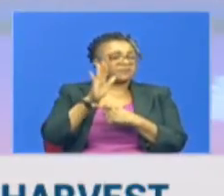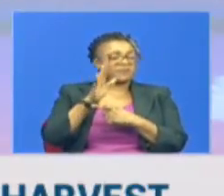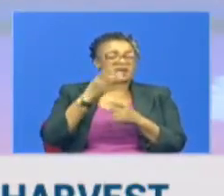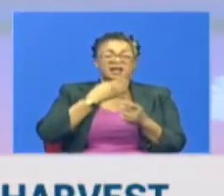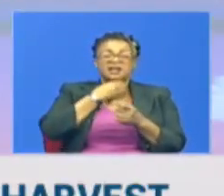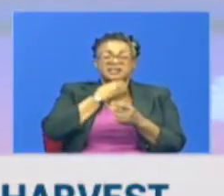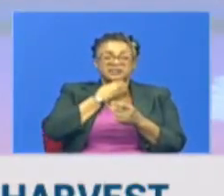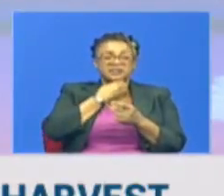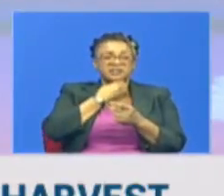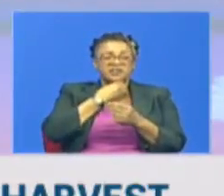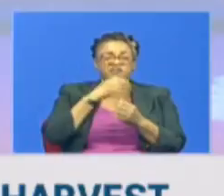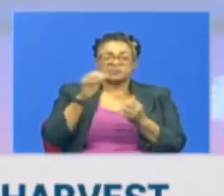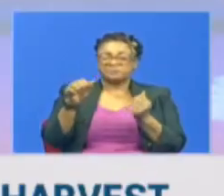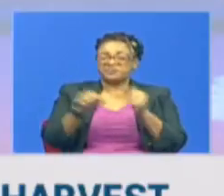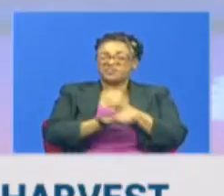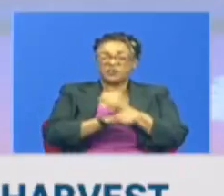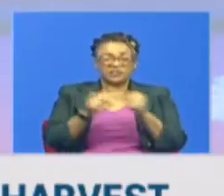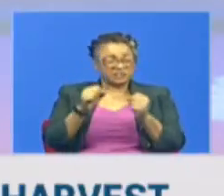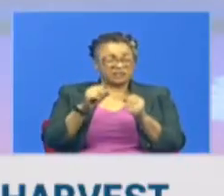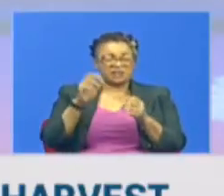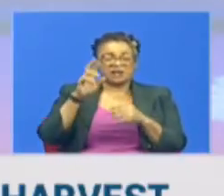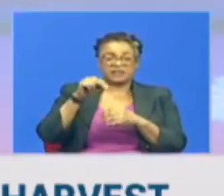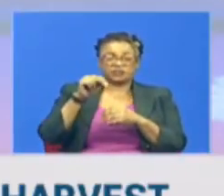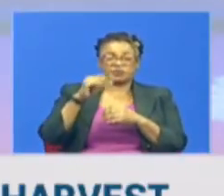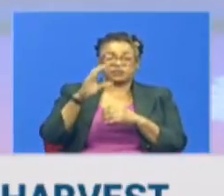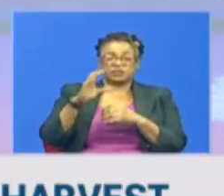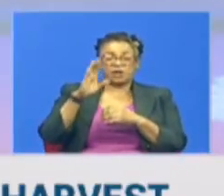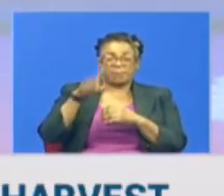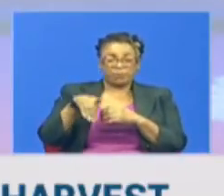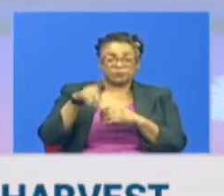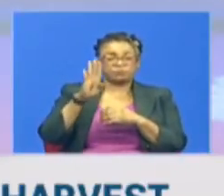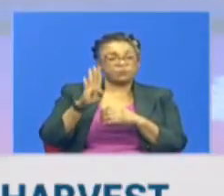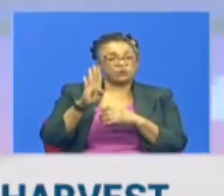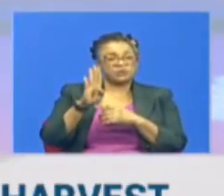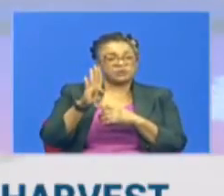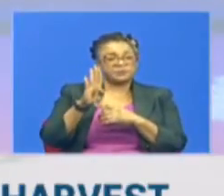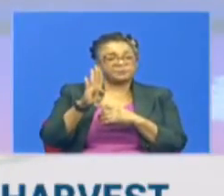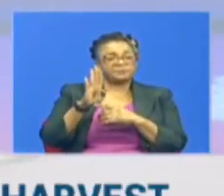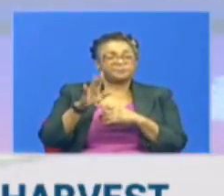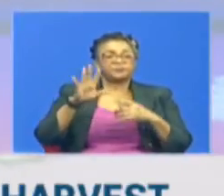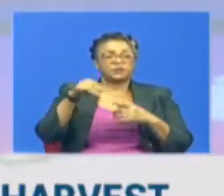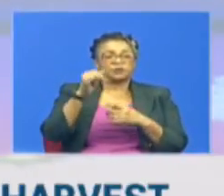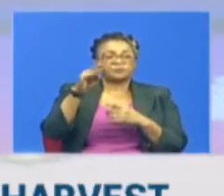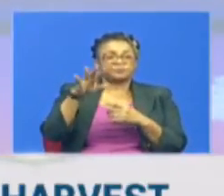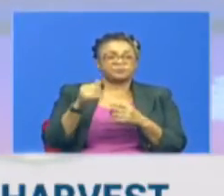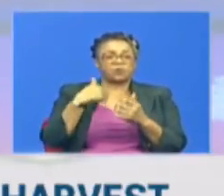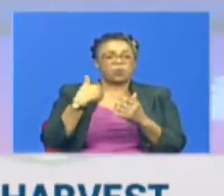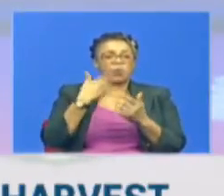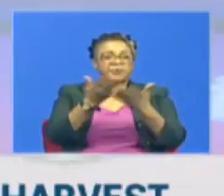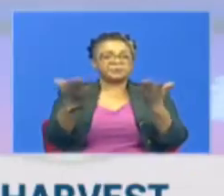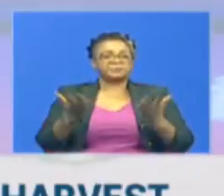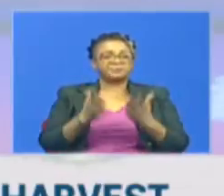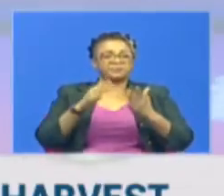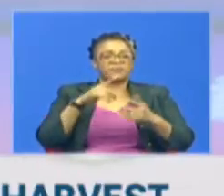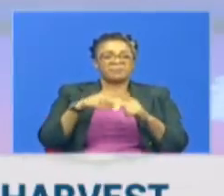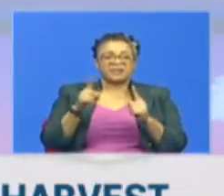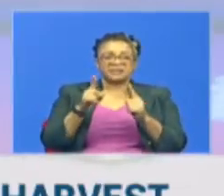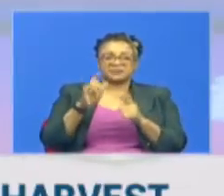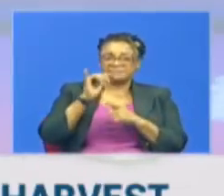National Cereals and Produce Board. Chief Magistrate Elizabeth Juma, while sentencing them and despite their pleas for